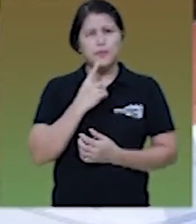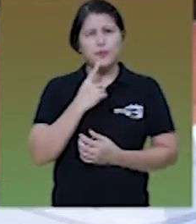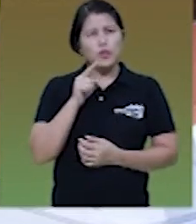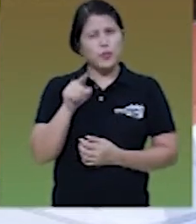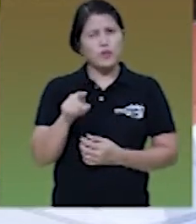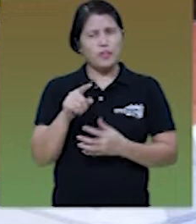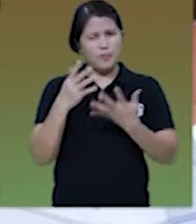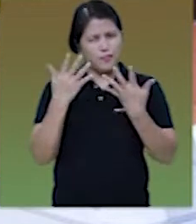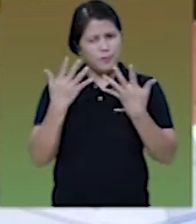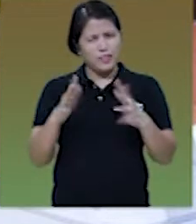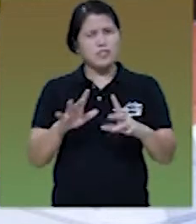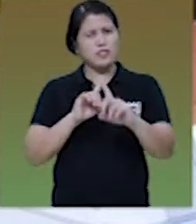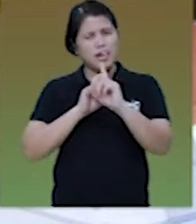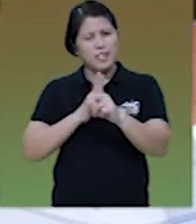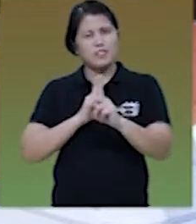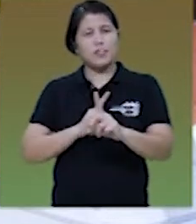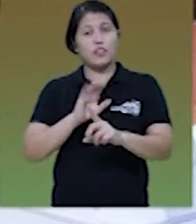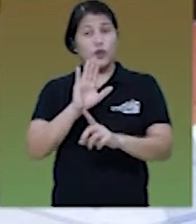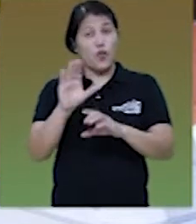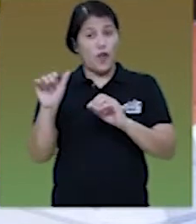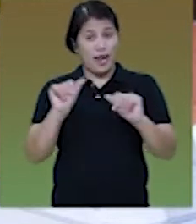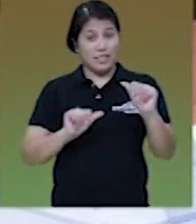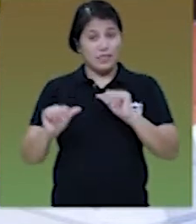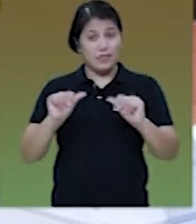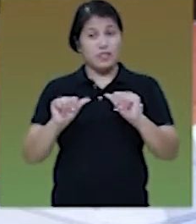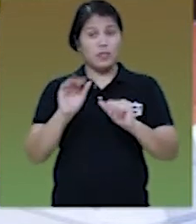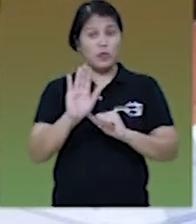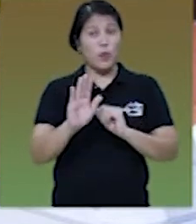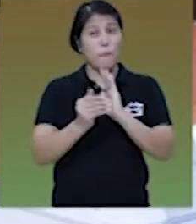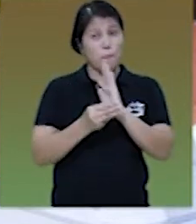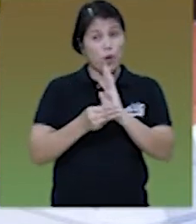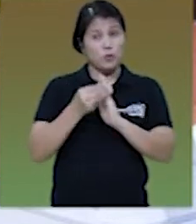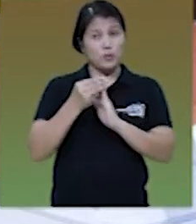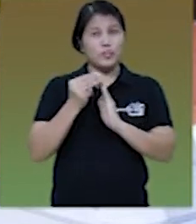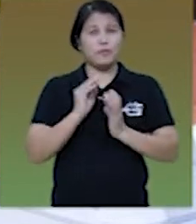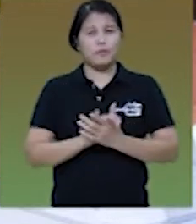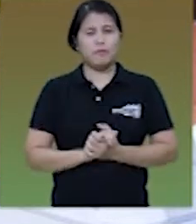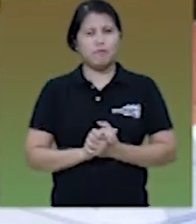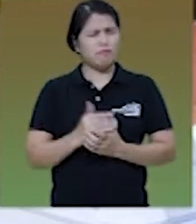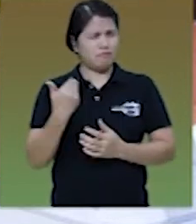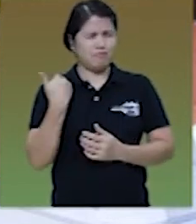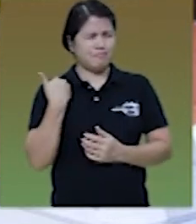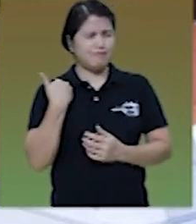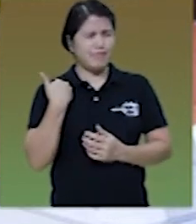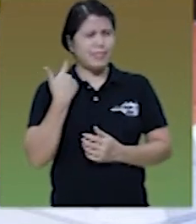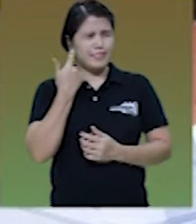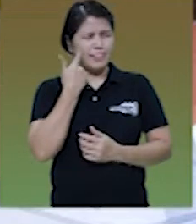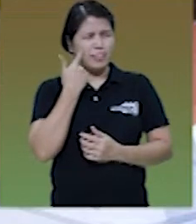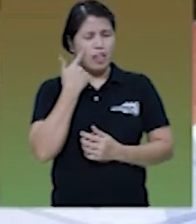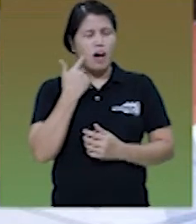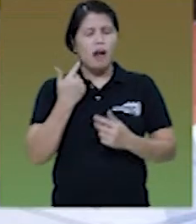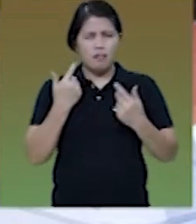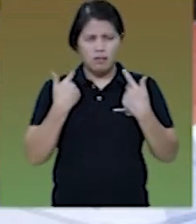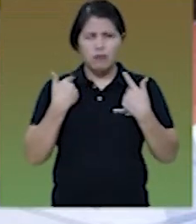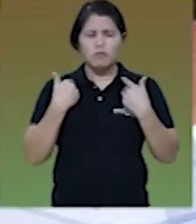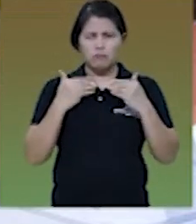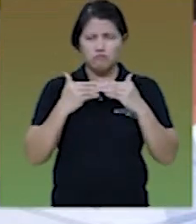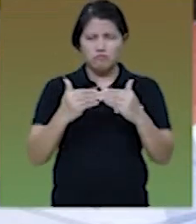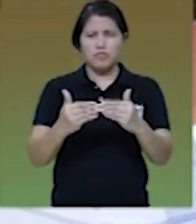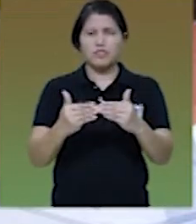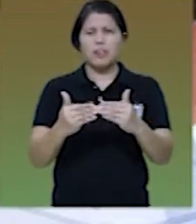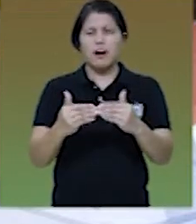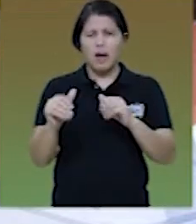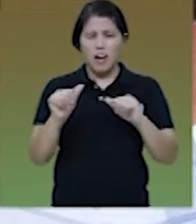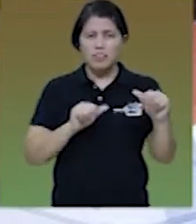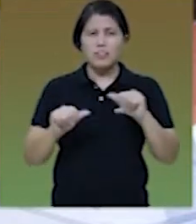It seems you are finished answering your activities in your module. Not yet, Gina. I still have an